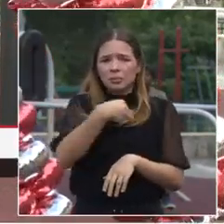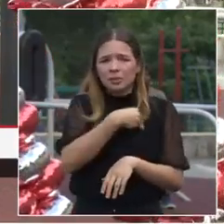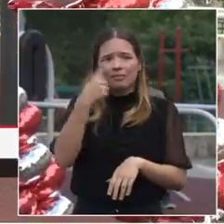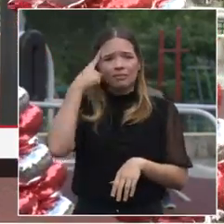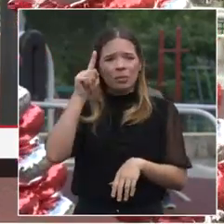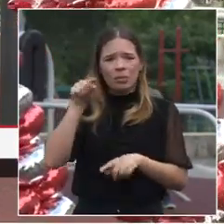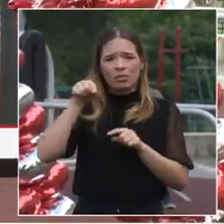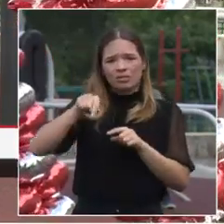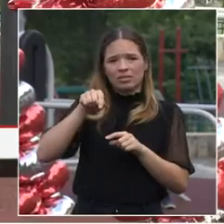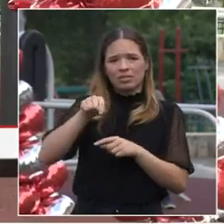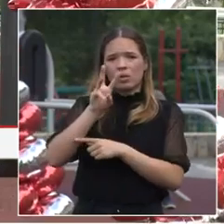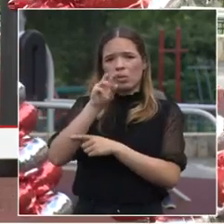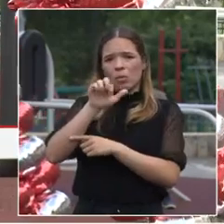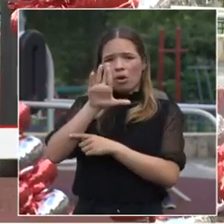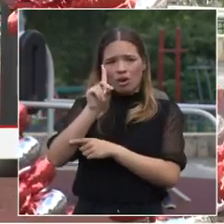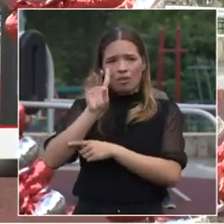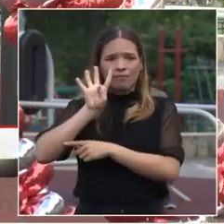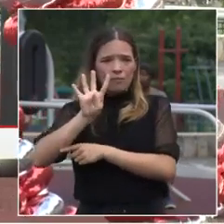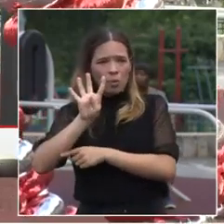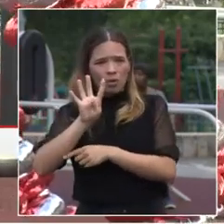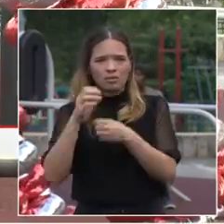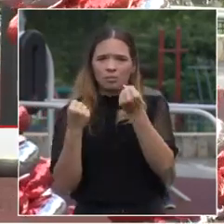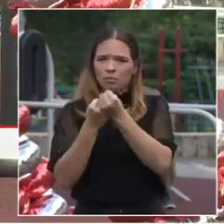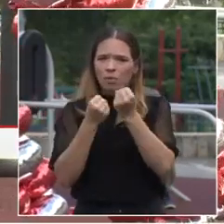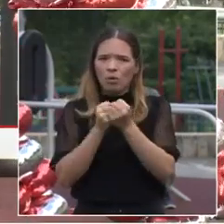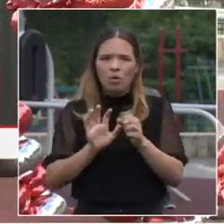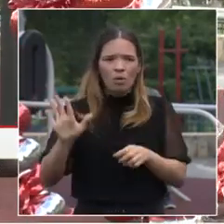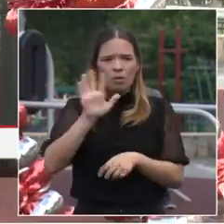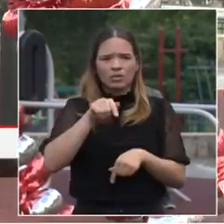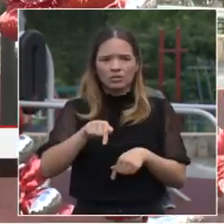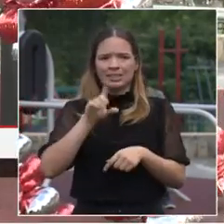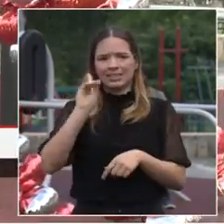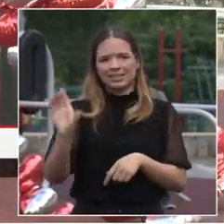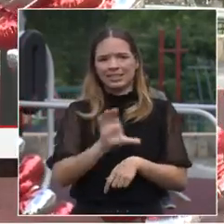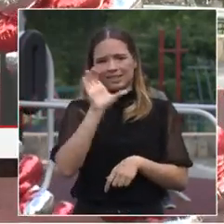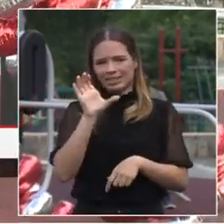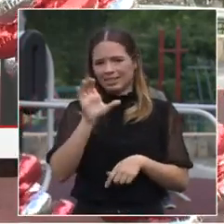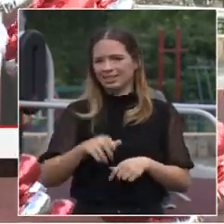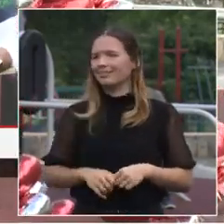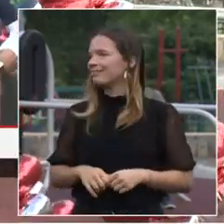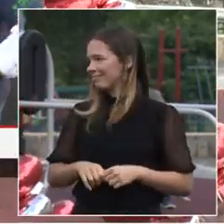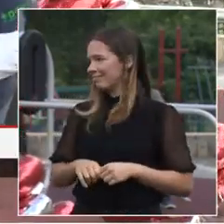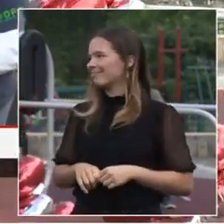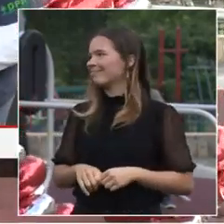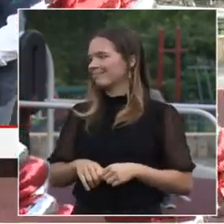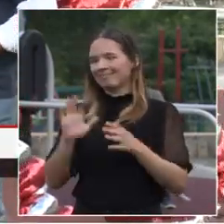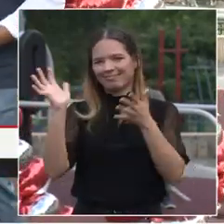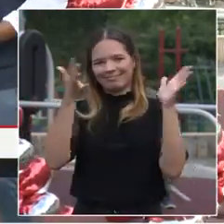all things senior throughout the district. Let's give it up for Council Member Janice Lewis George.